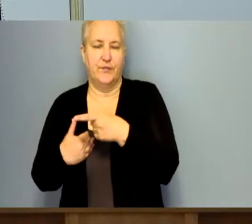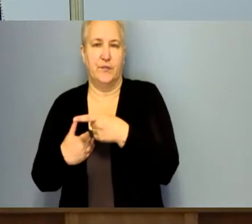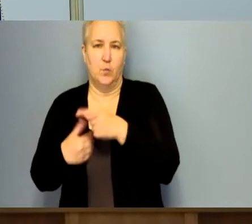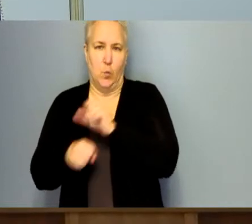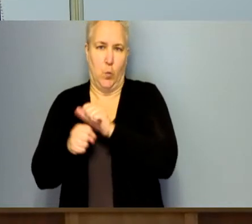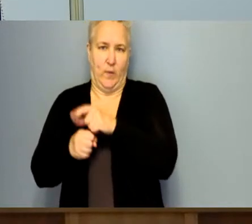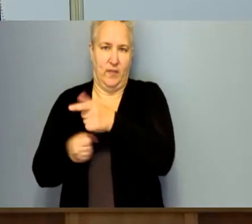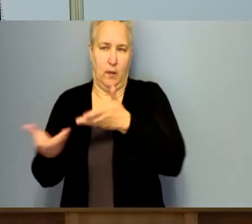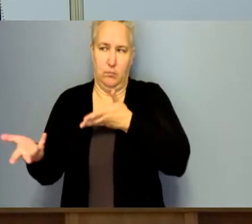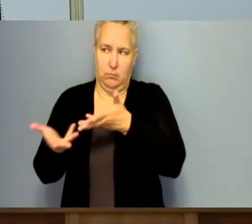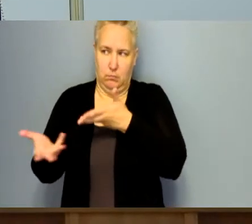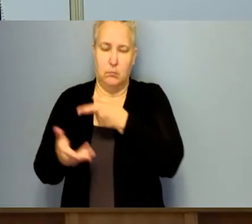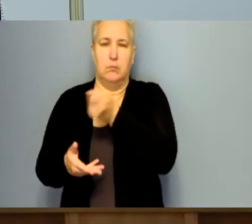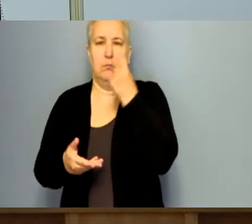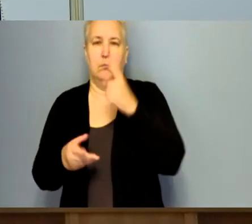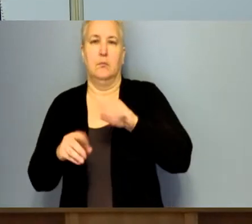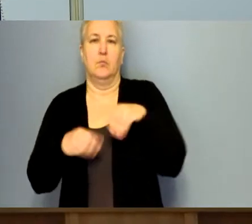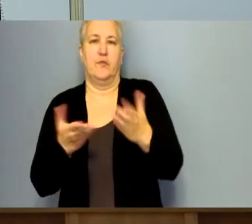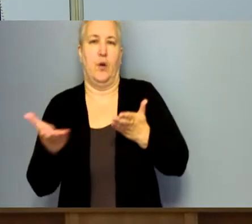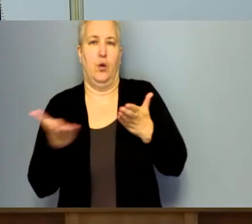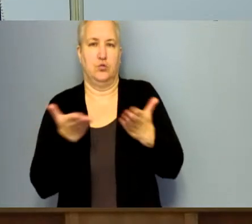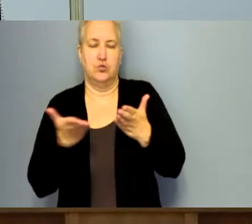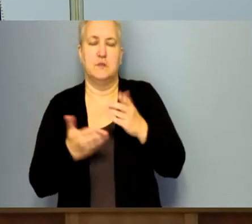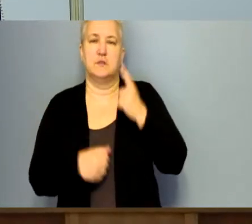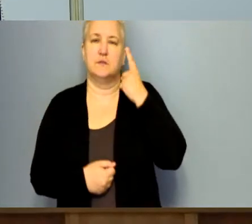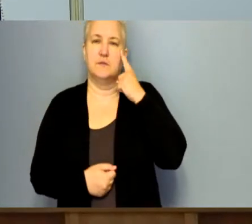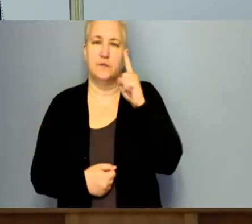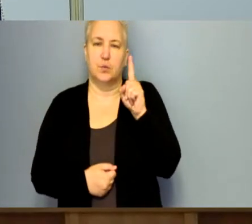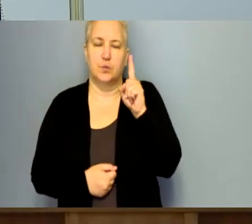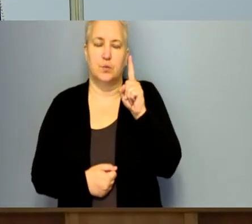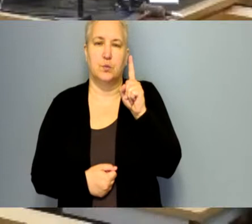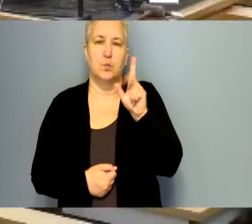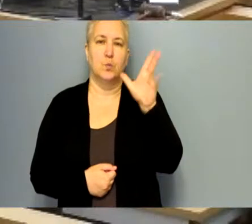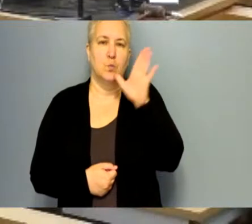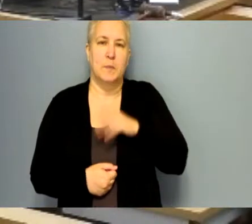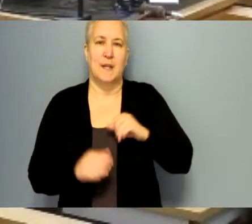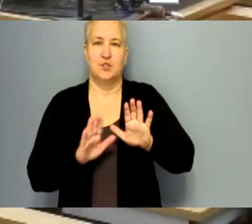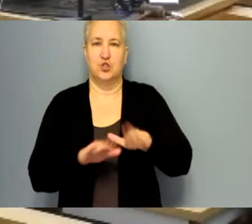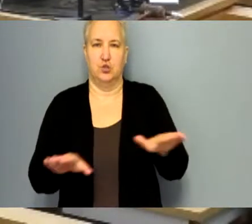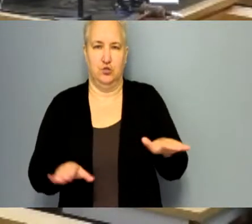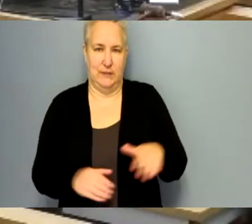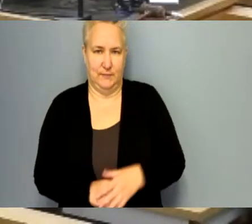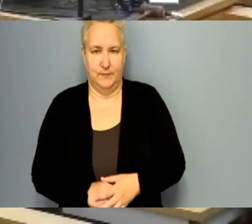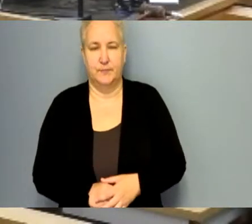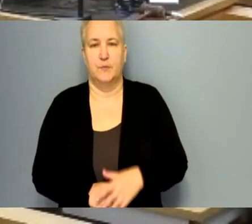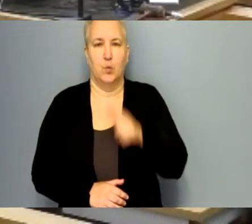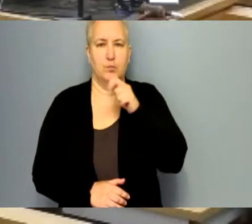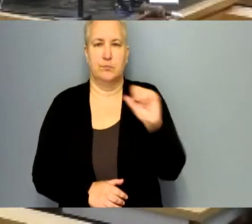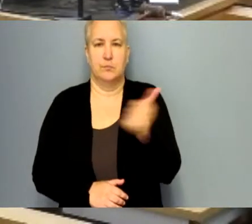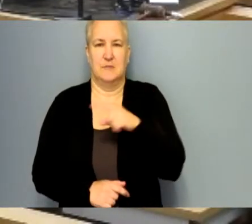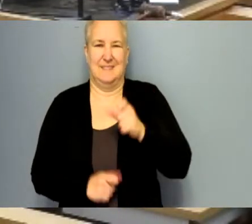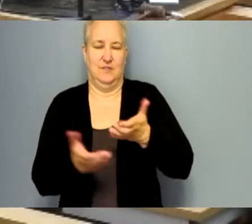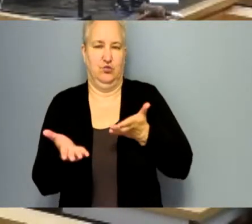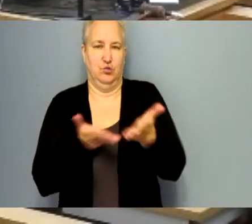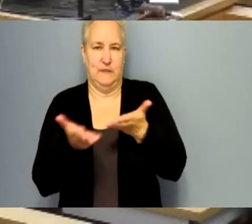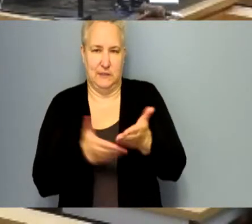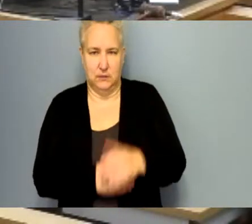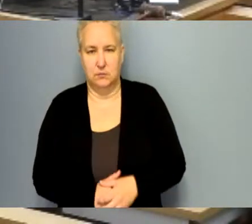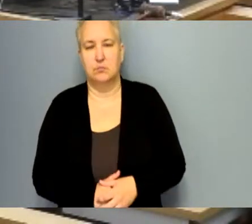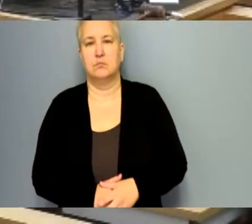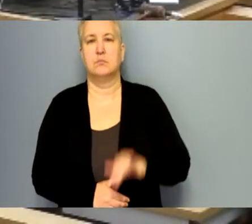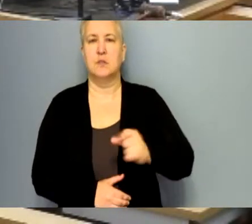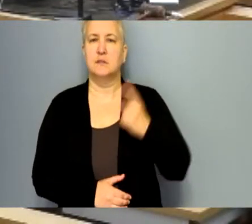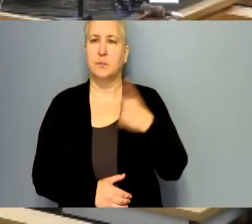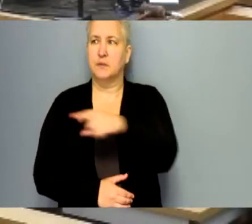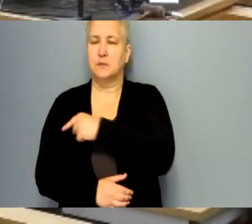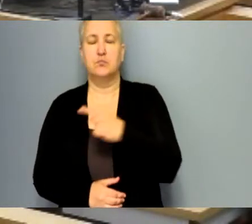with. They provide services to women and children who are in need of services. This is actually something that they've